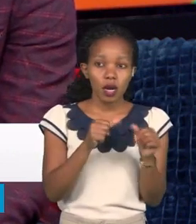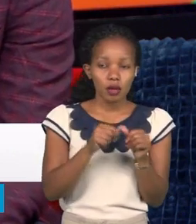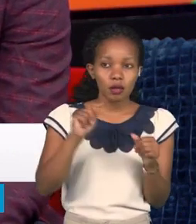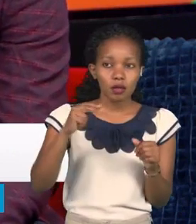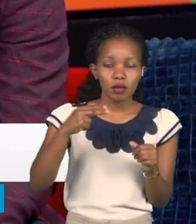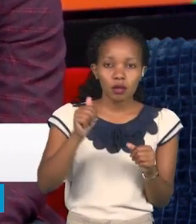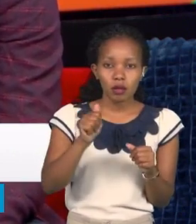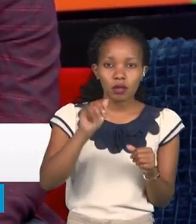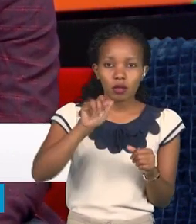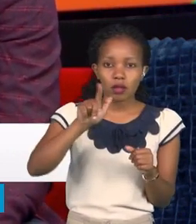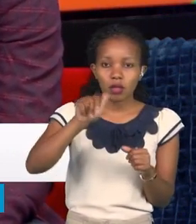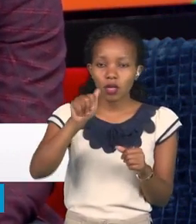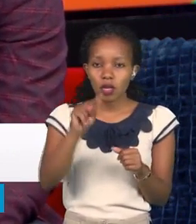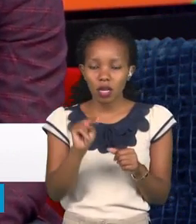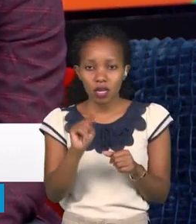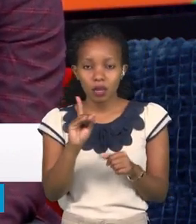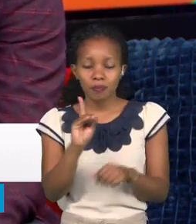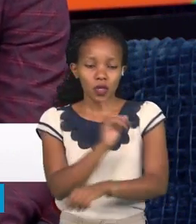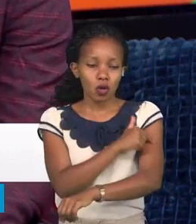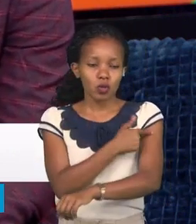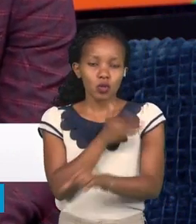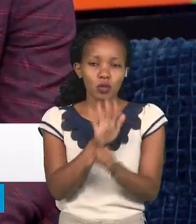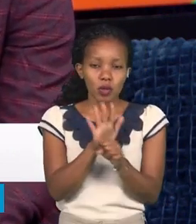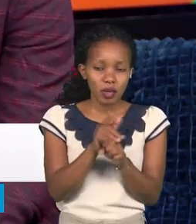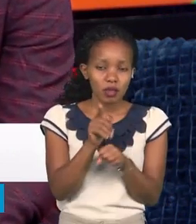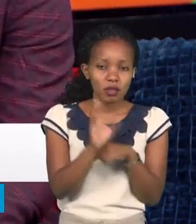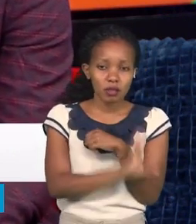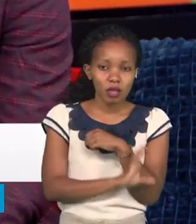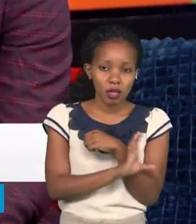Khon Kaen University Hospital. There's so many hospitals actually in Thailand.